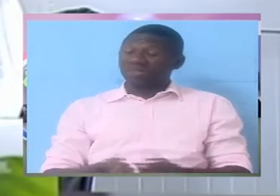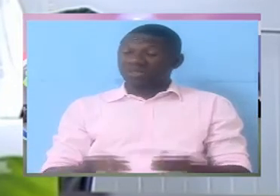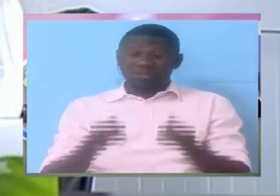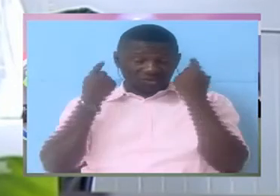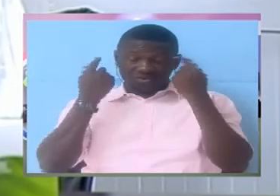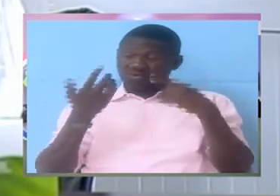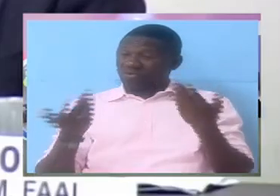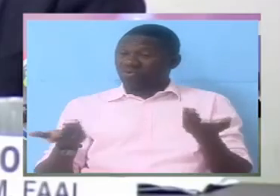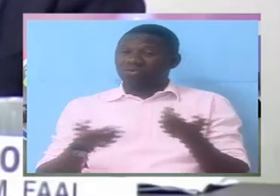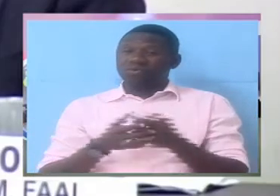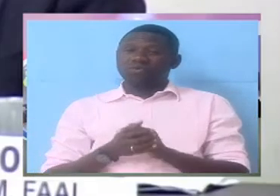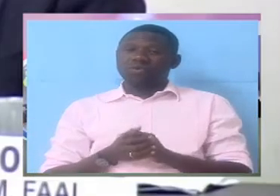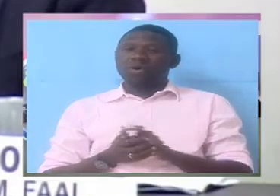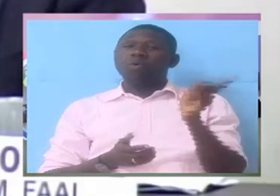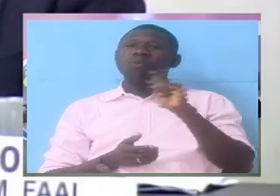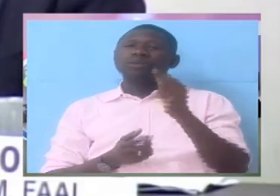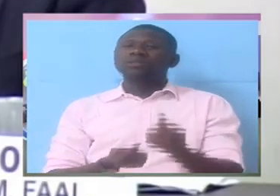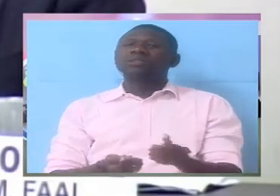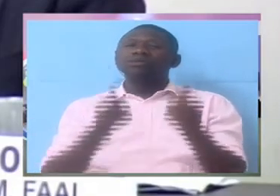do. What ignorance?